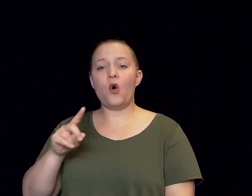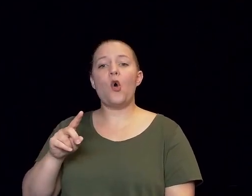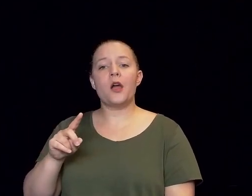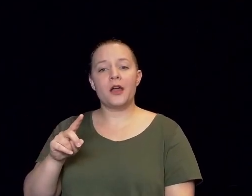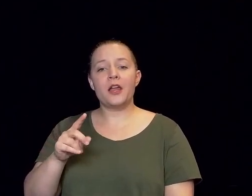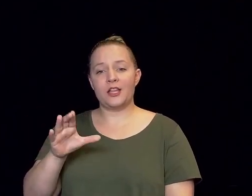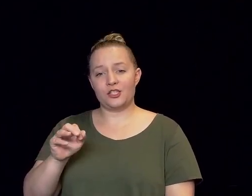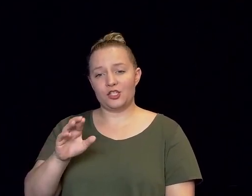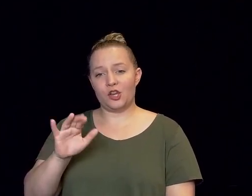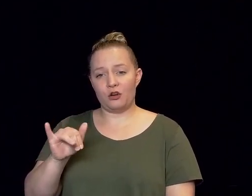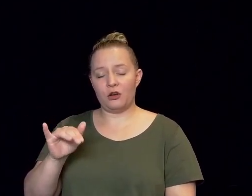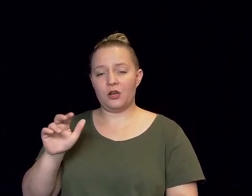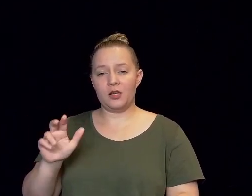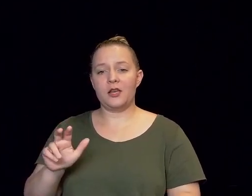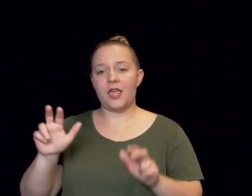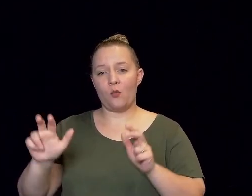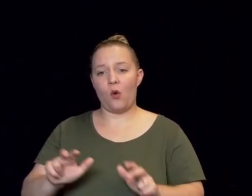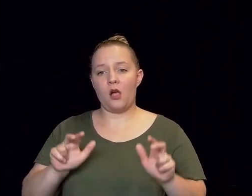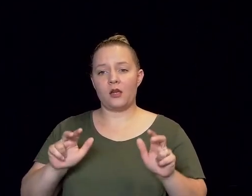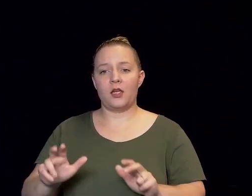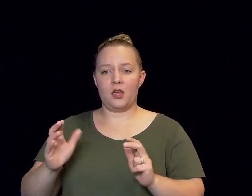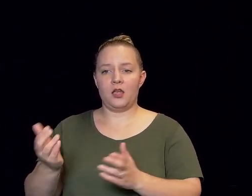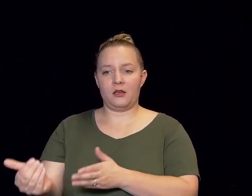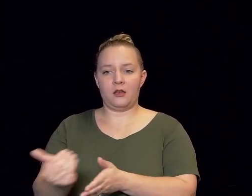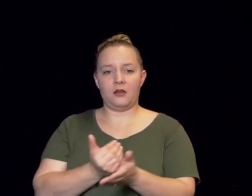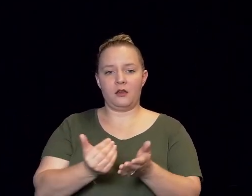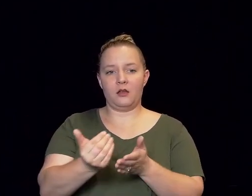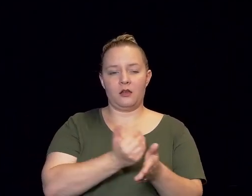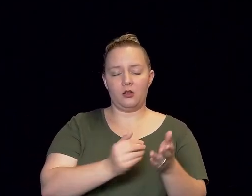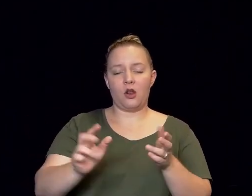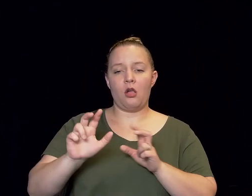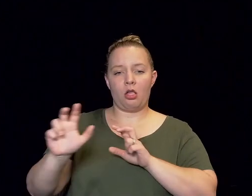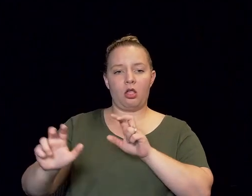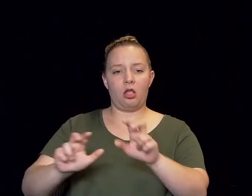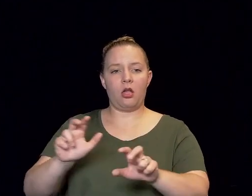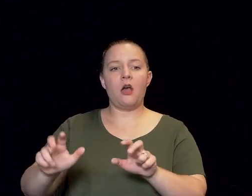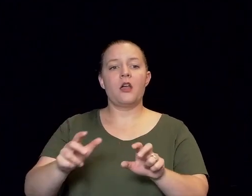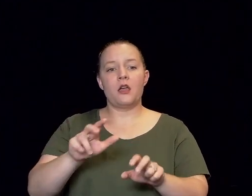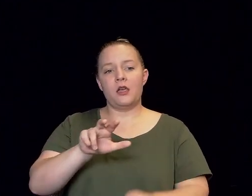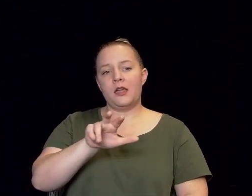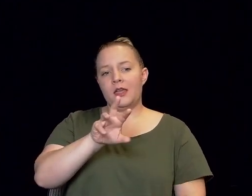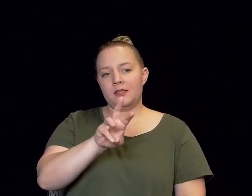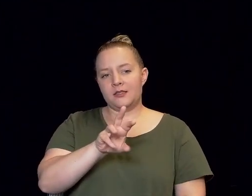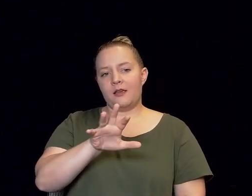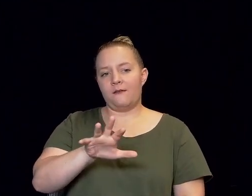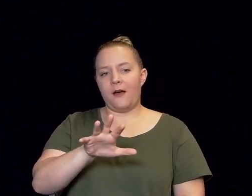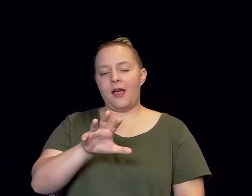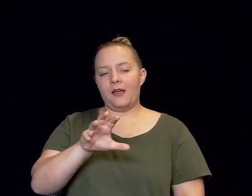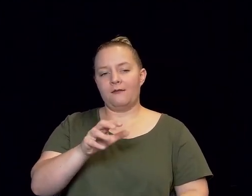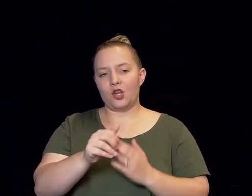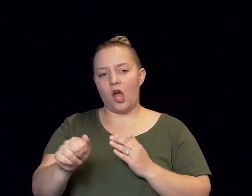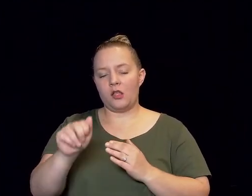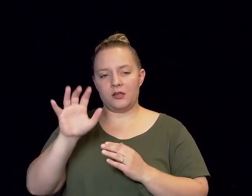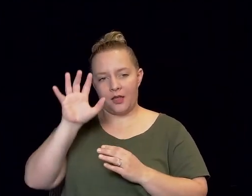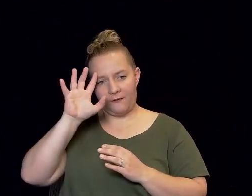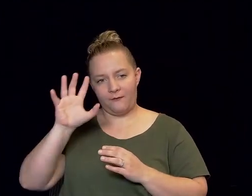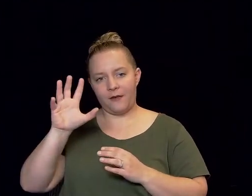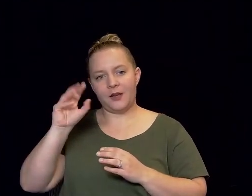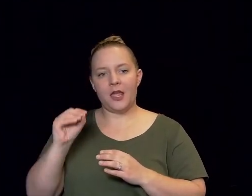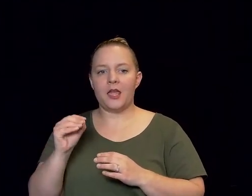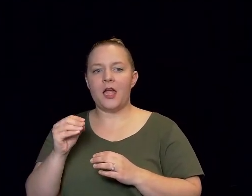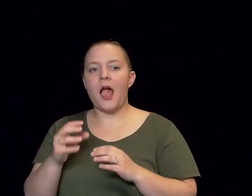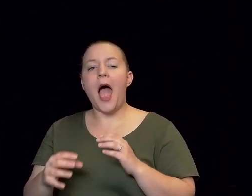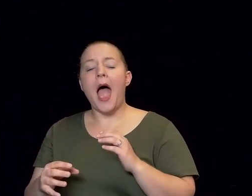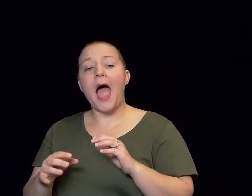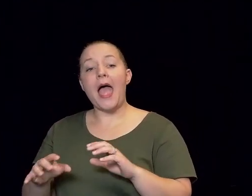walkathon. She will receive total contributions of $65.50 in addition to $21.75 for every mile that she